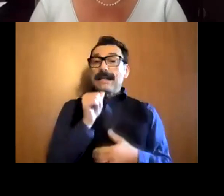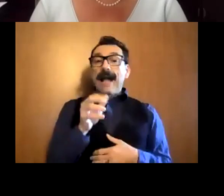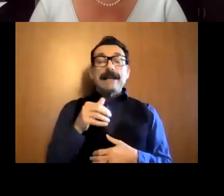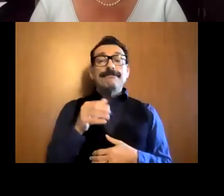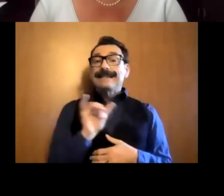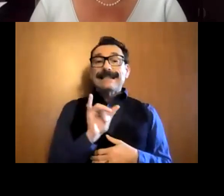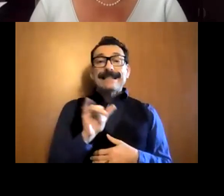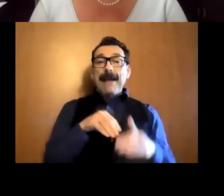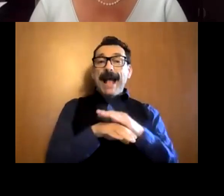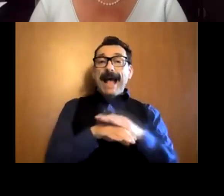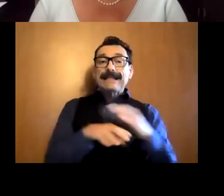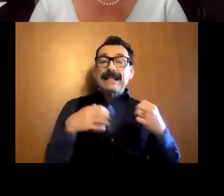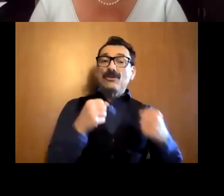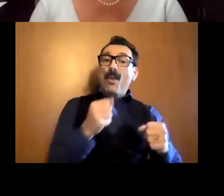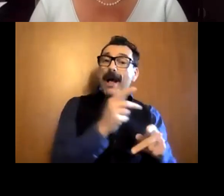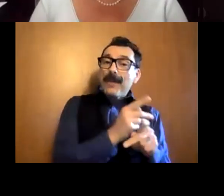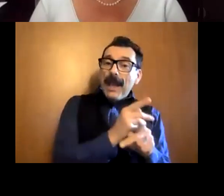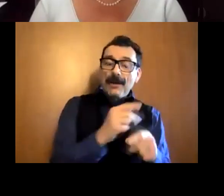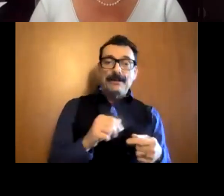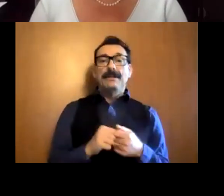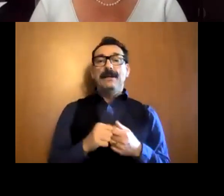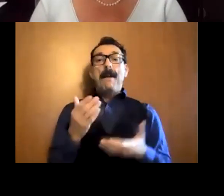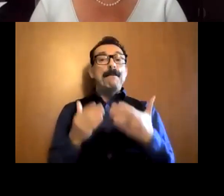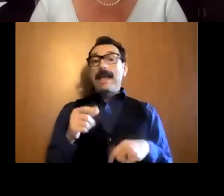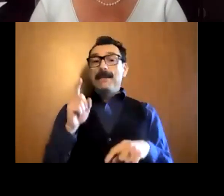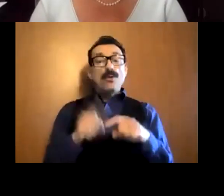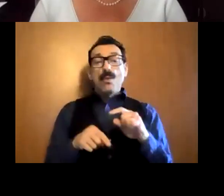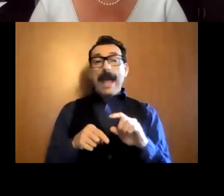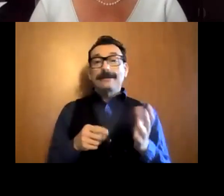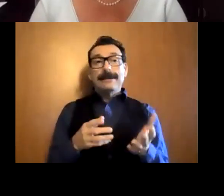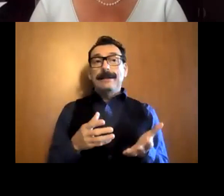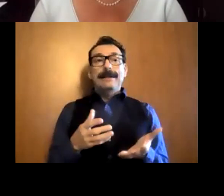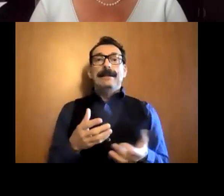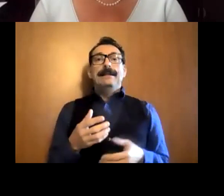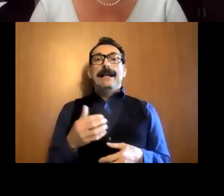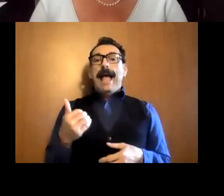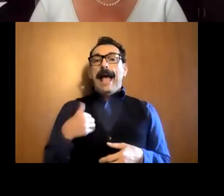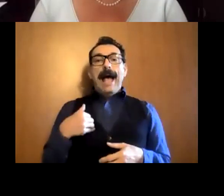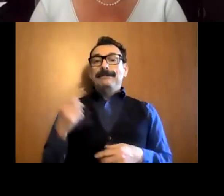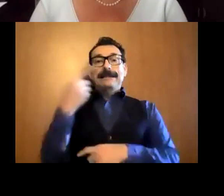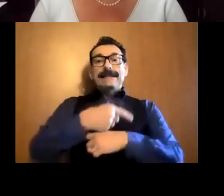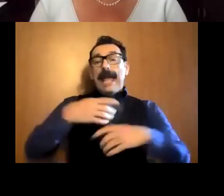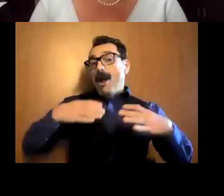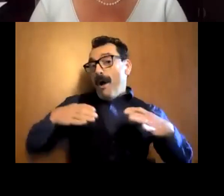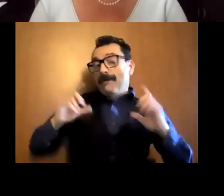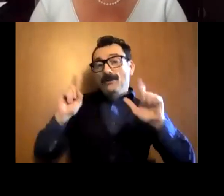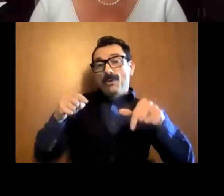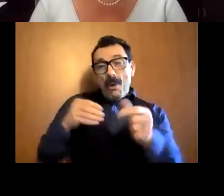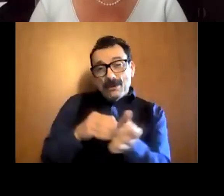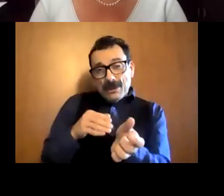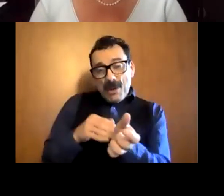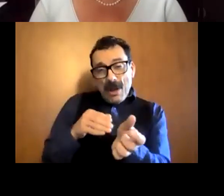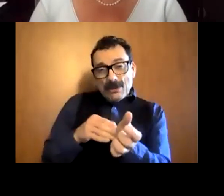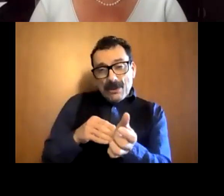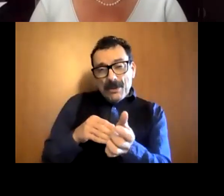to go to the doctor, or money to pay for a copay for a visit. So, you know, that's kind of a picture of how poverty